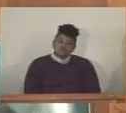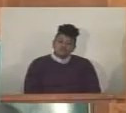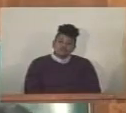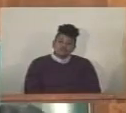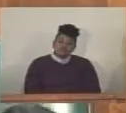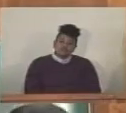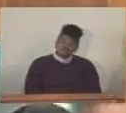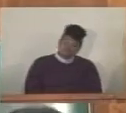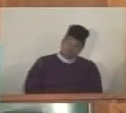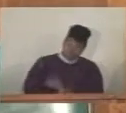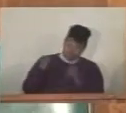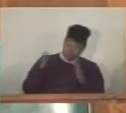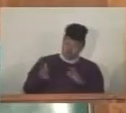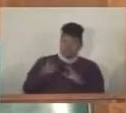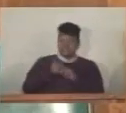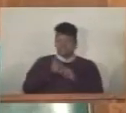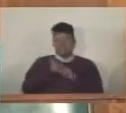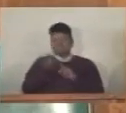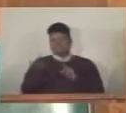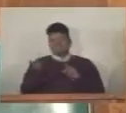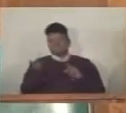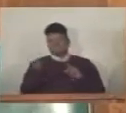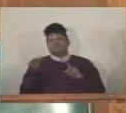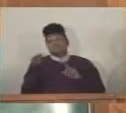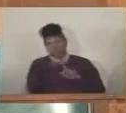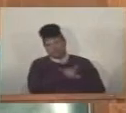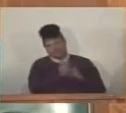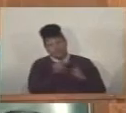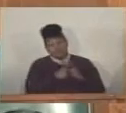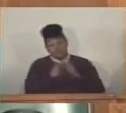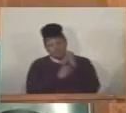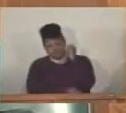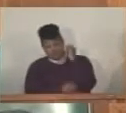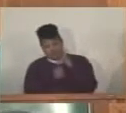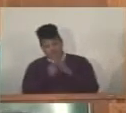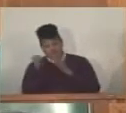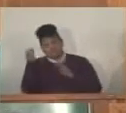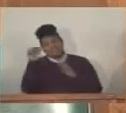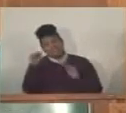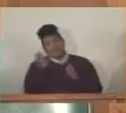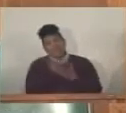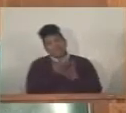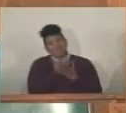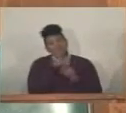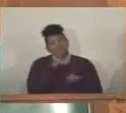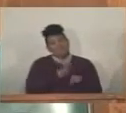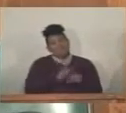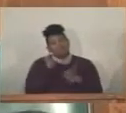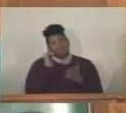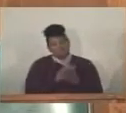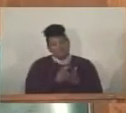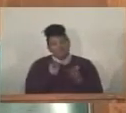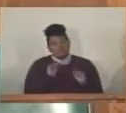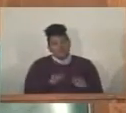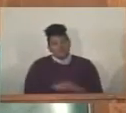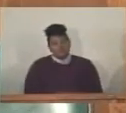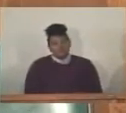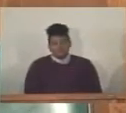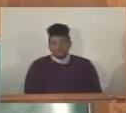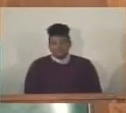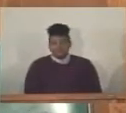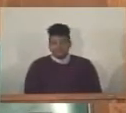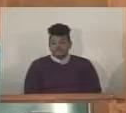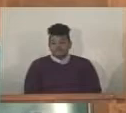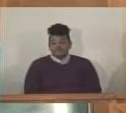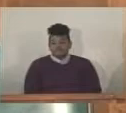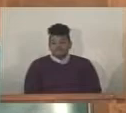We have grounds of appeal. And a confusion arises. But if there's